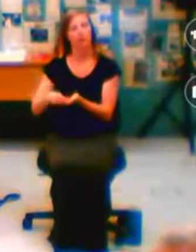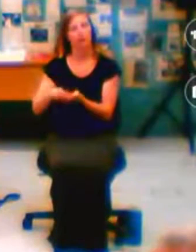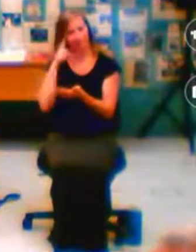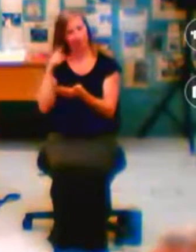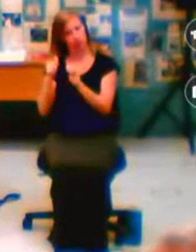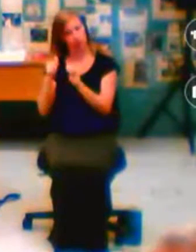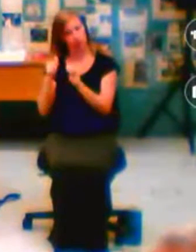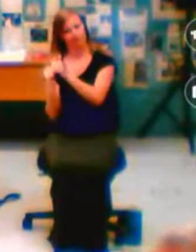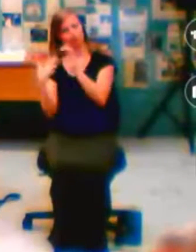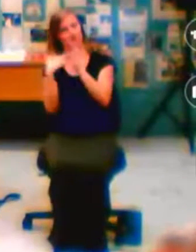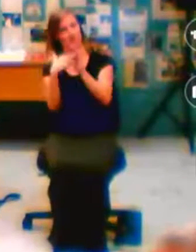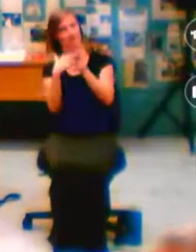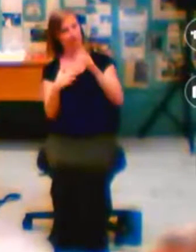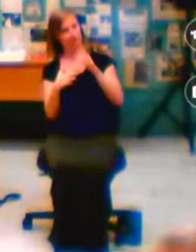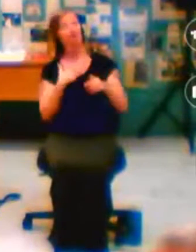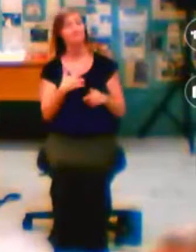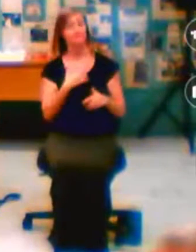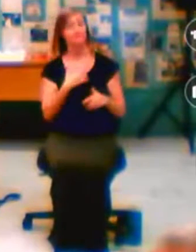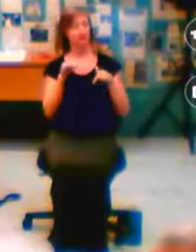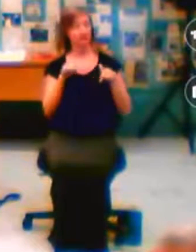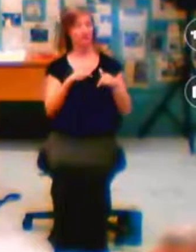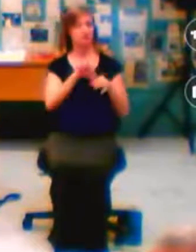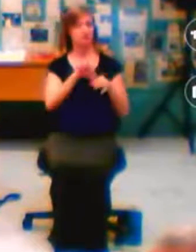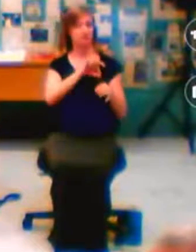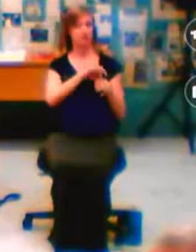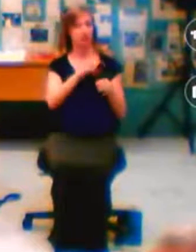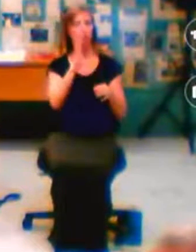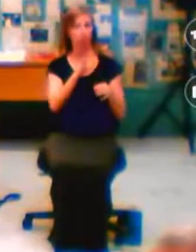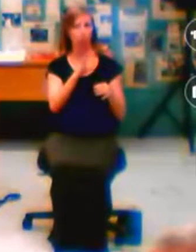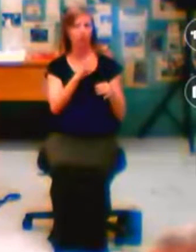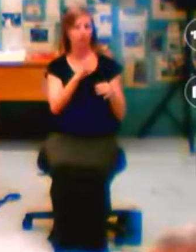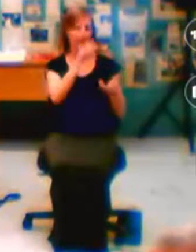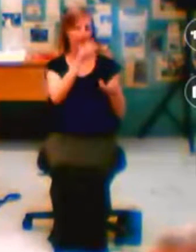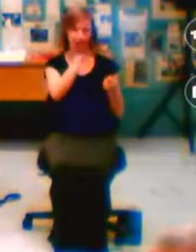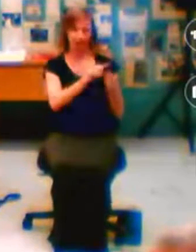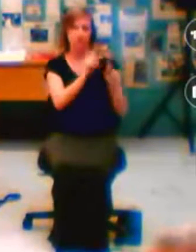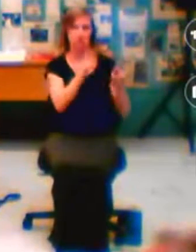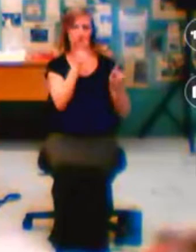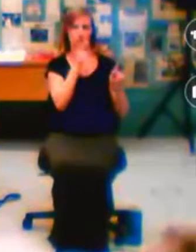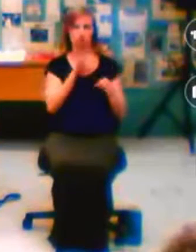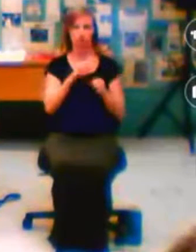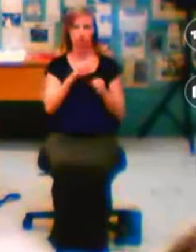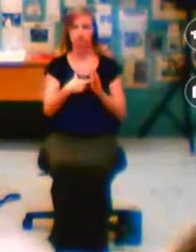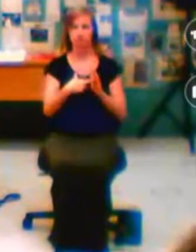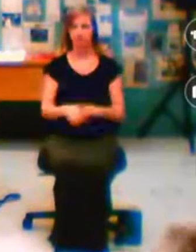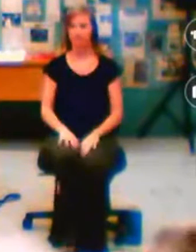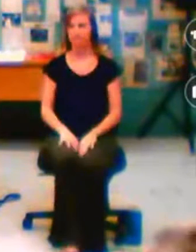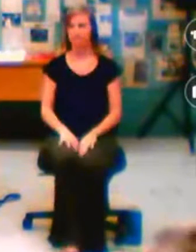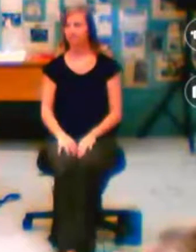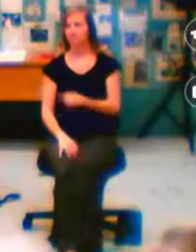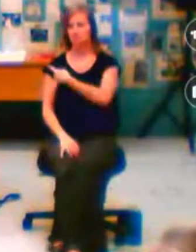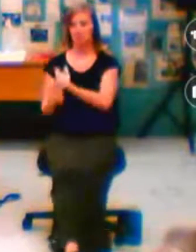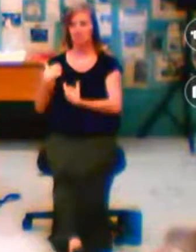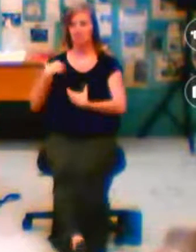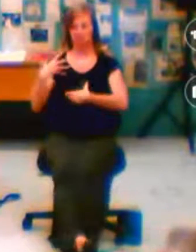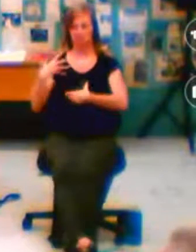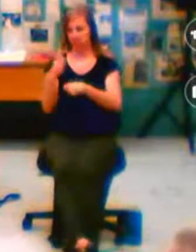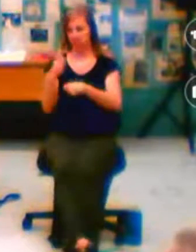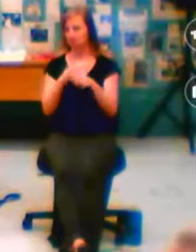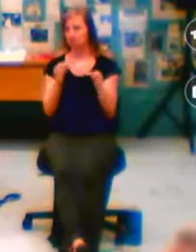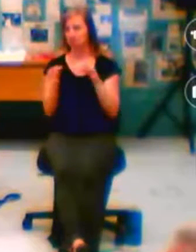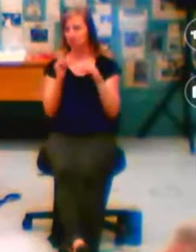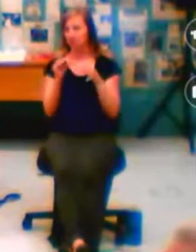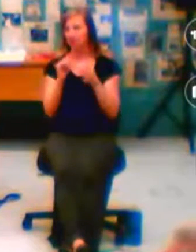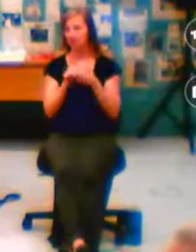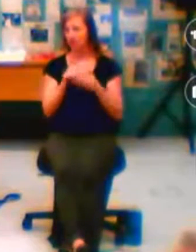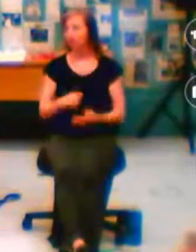utilizes healthcare the most has the least money to become electable in that kind of a situation. I feel like it would be disproportionate